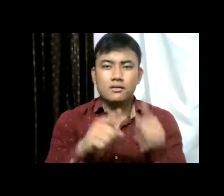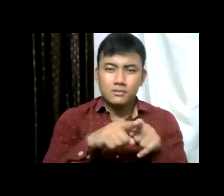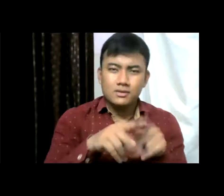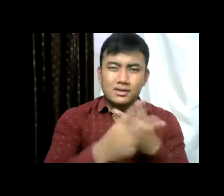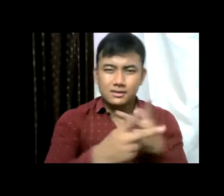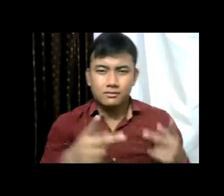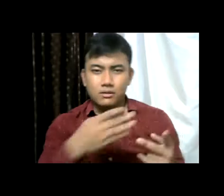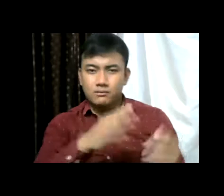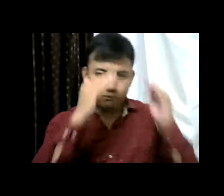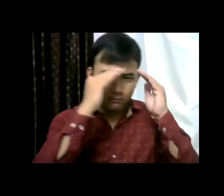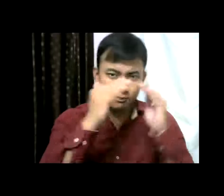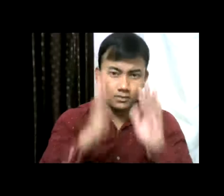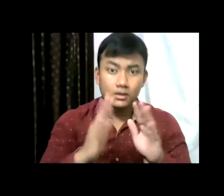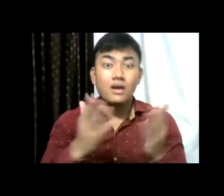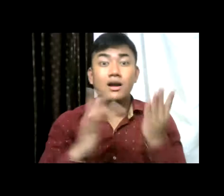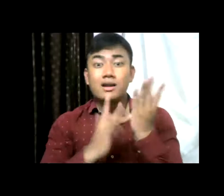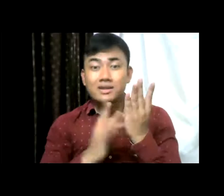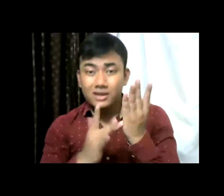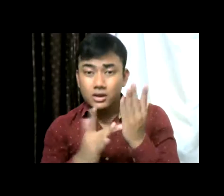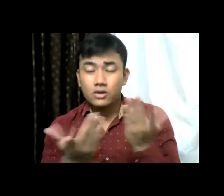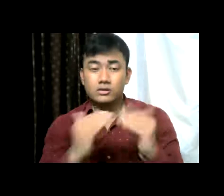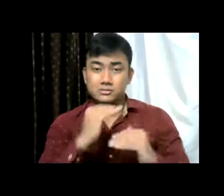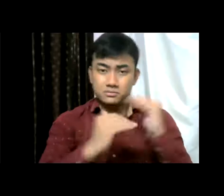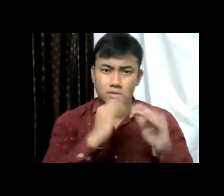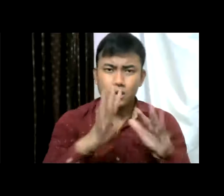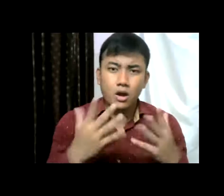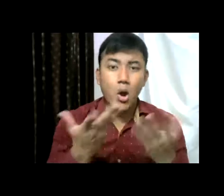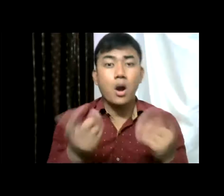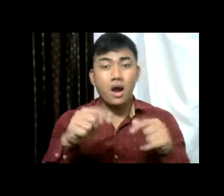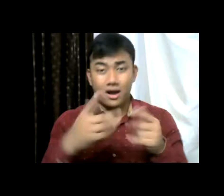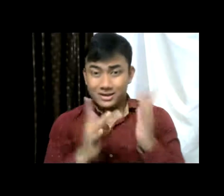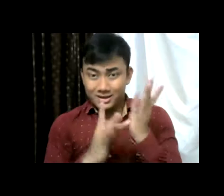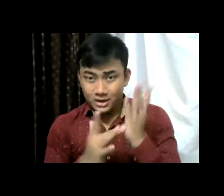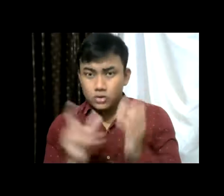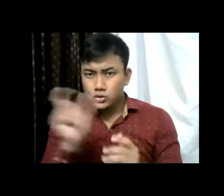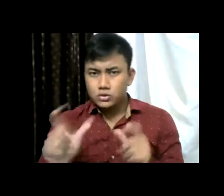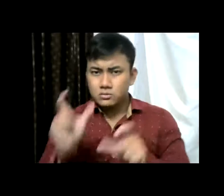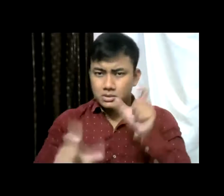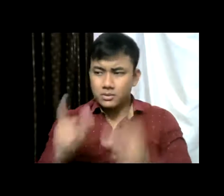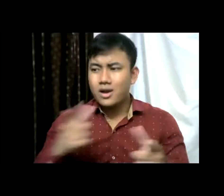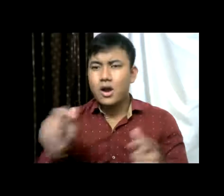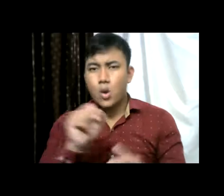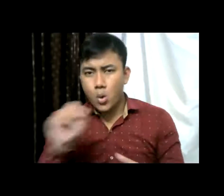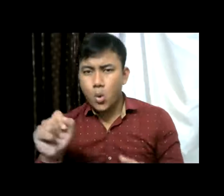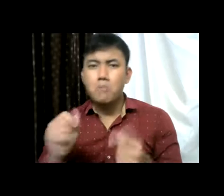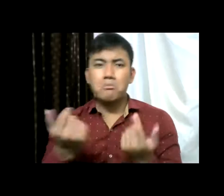to the technological disruptions that influence the changing landscape of relationships and dating in